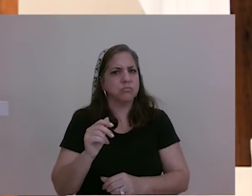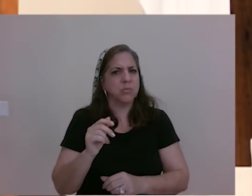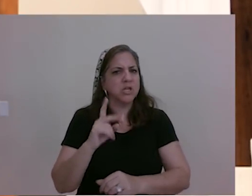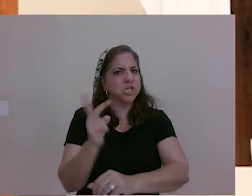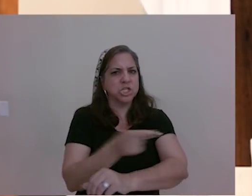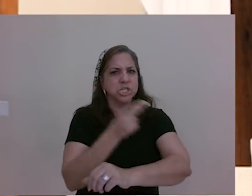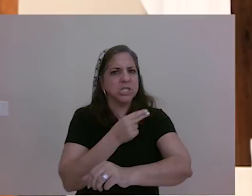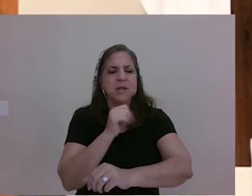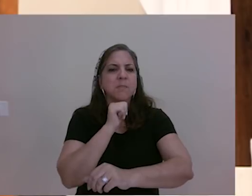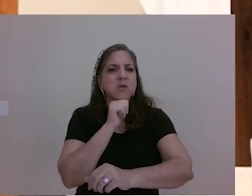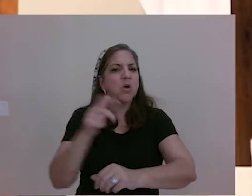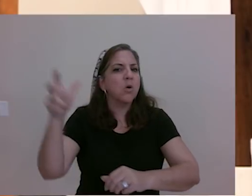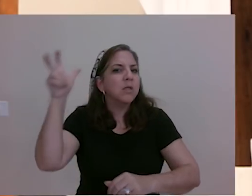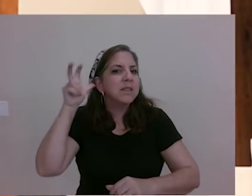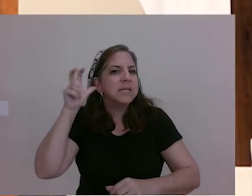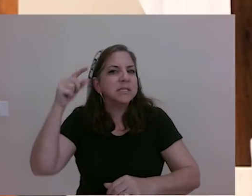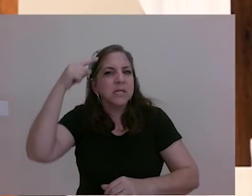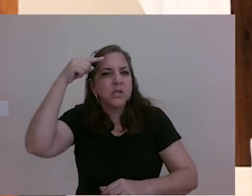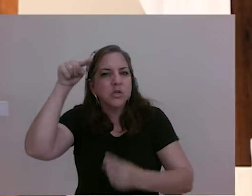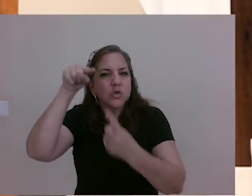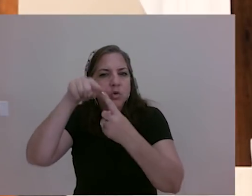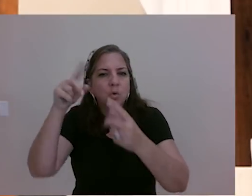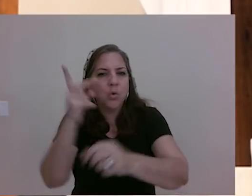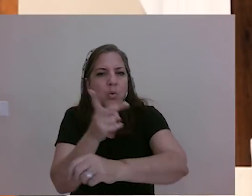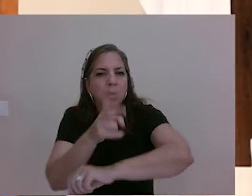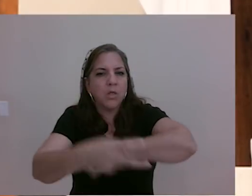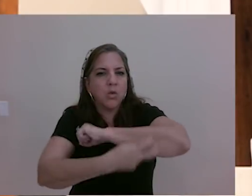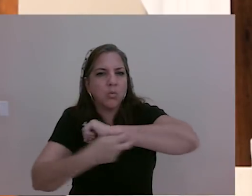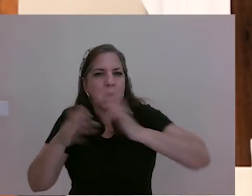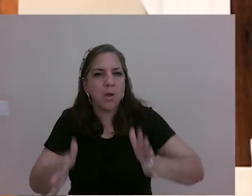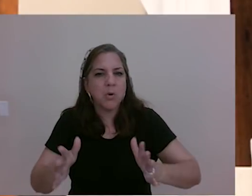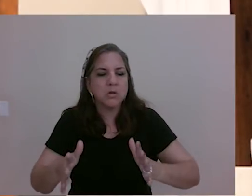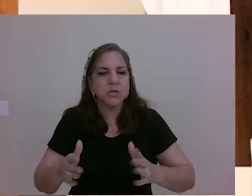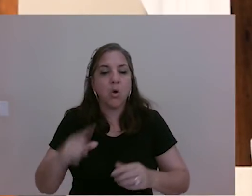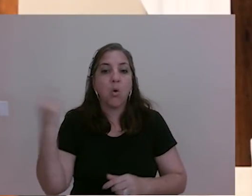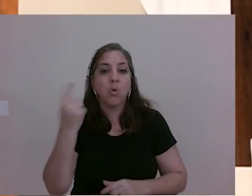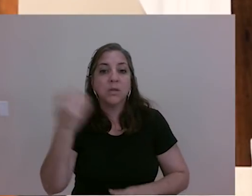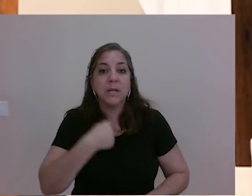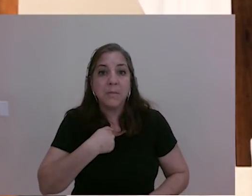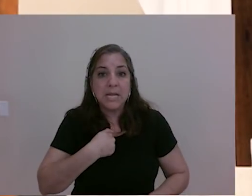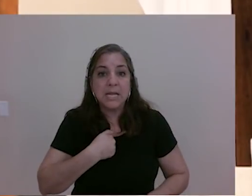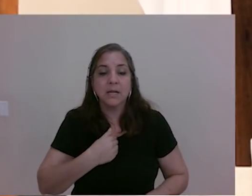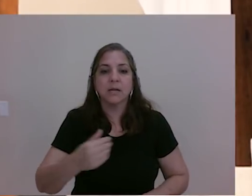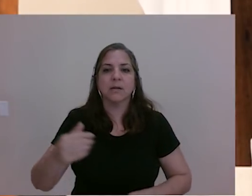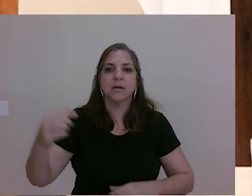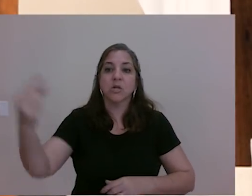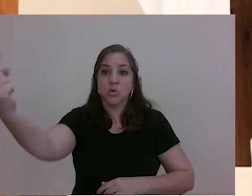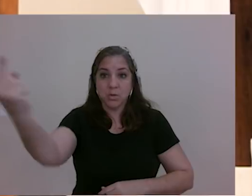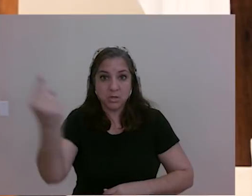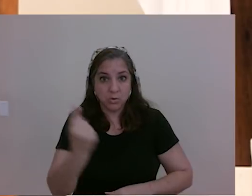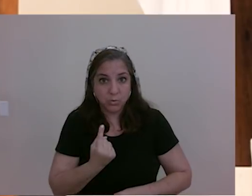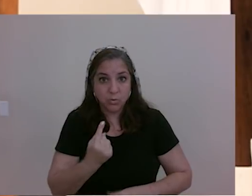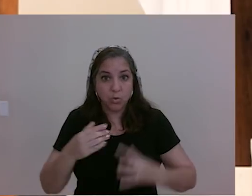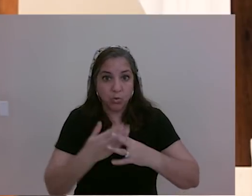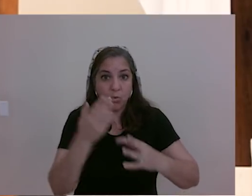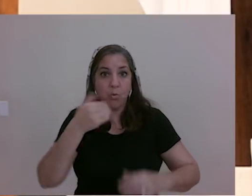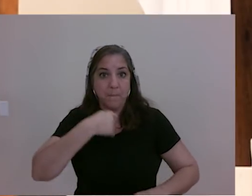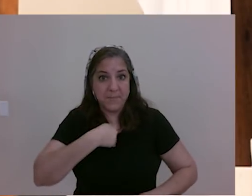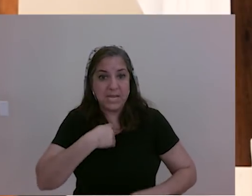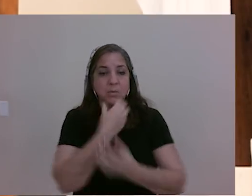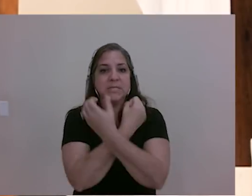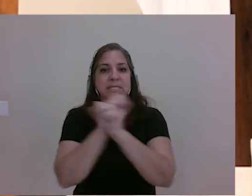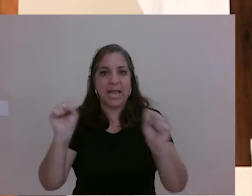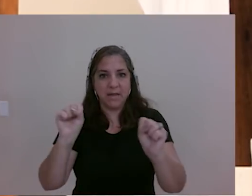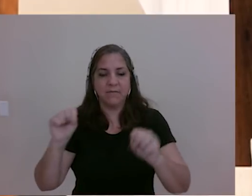I am the gate. Whoever enters through me will be saved, and will come in and out